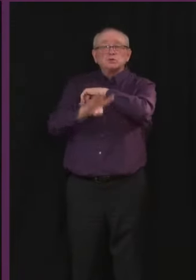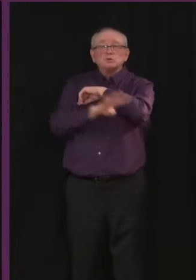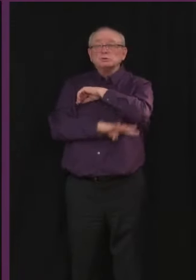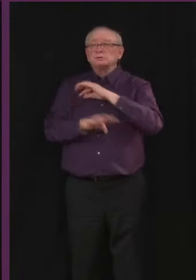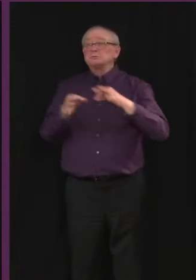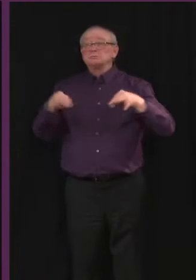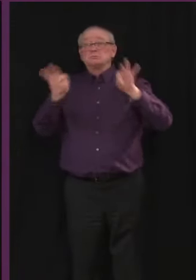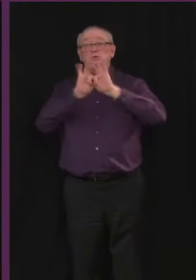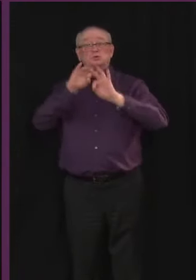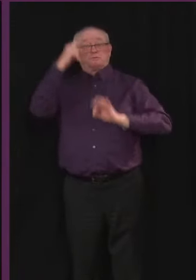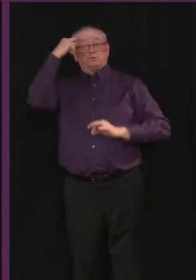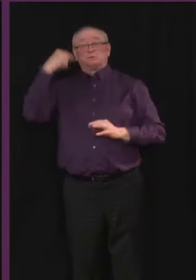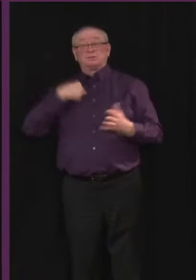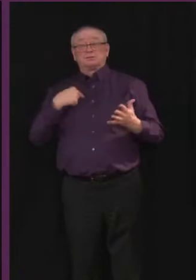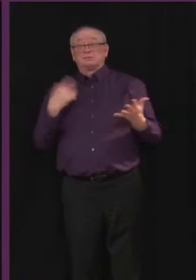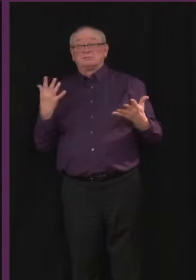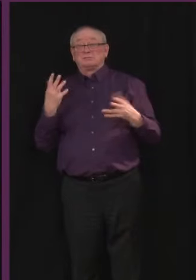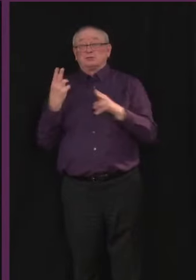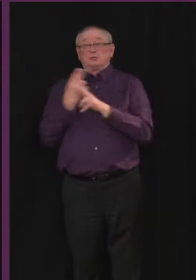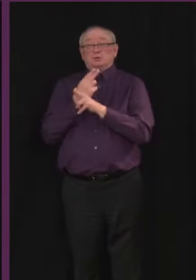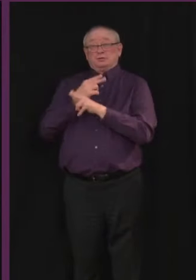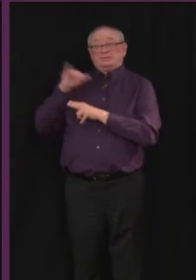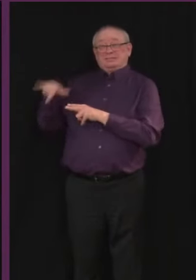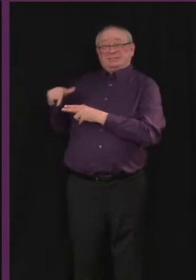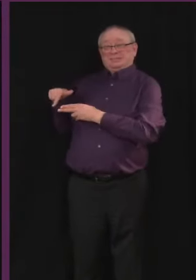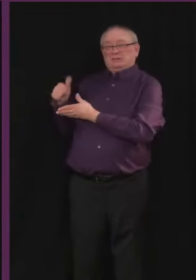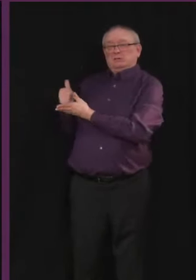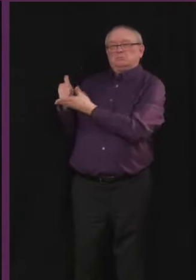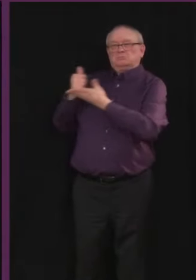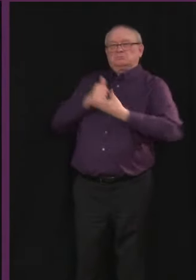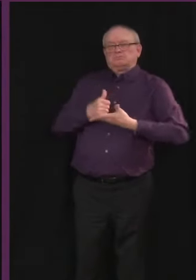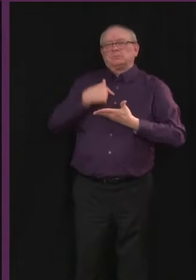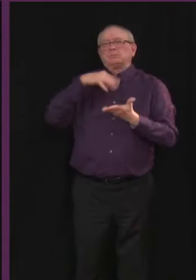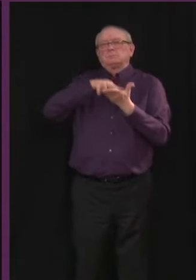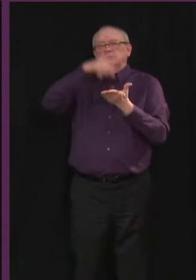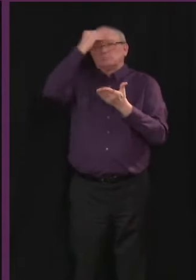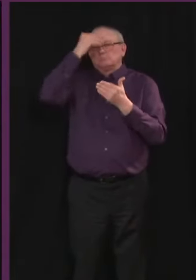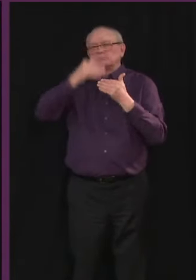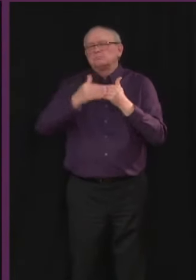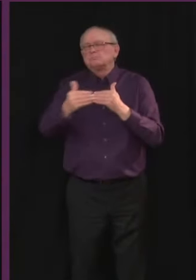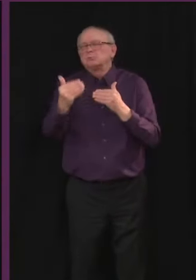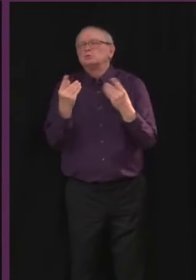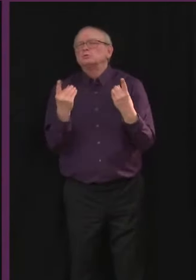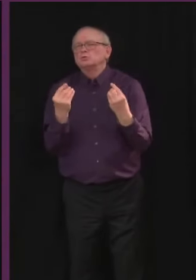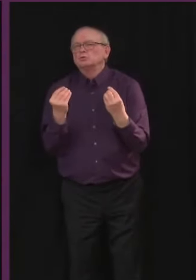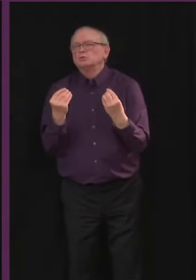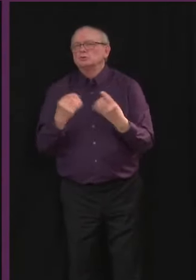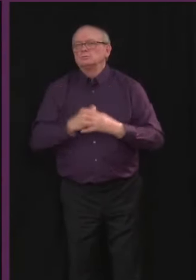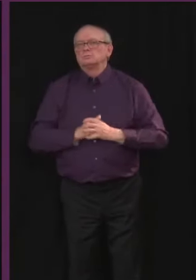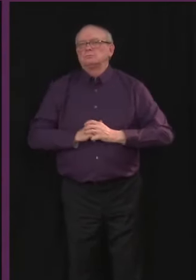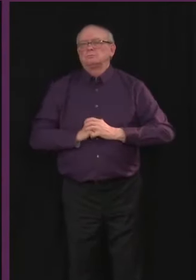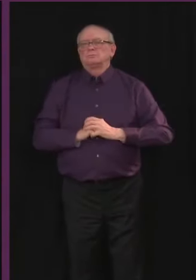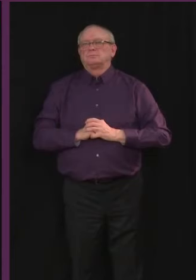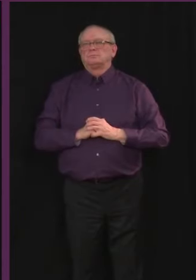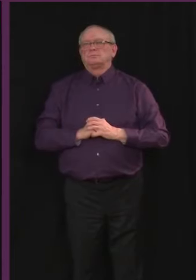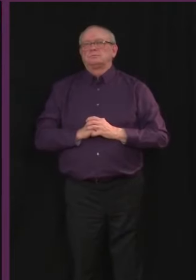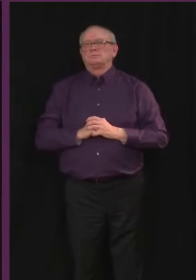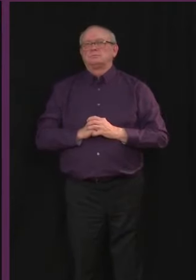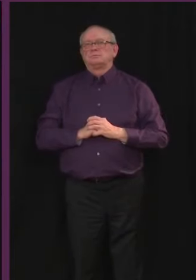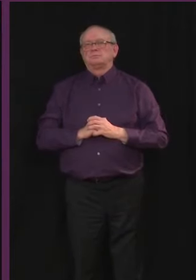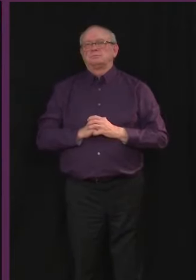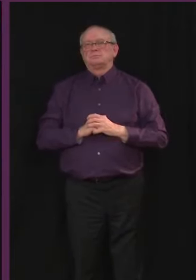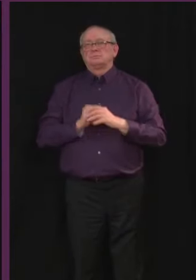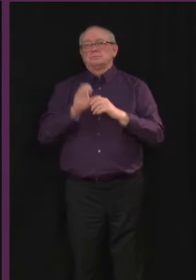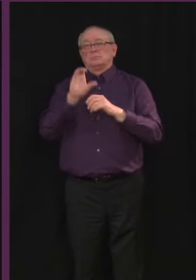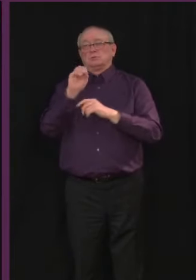terms of what we can learn and how that informs our actions going forward. What's clear is that when COVID-19 is